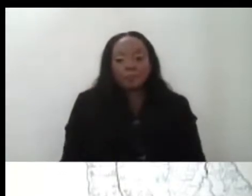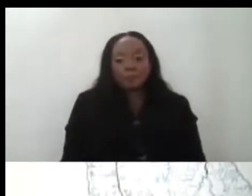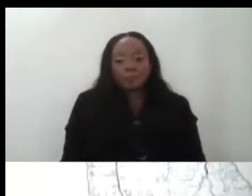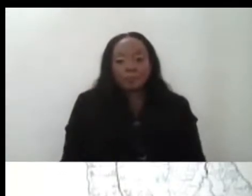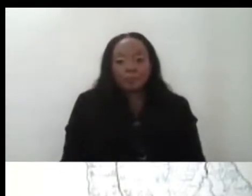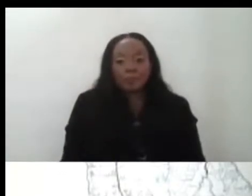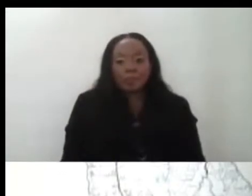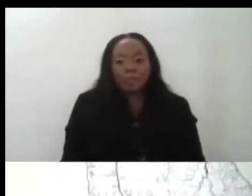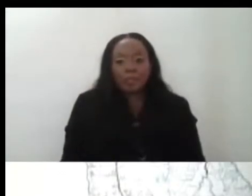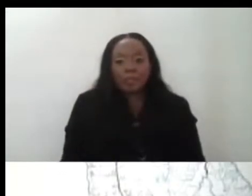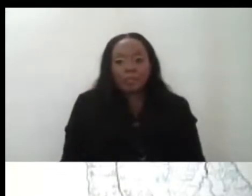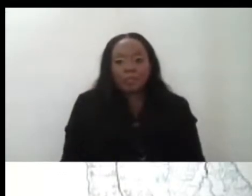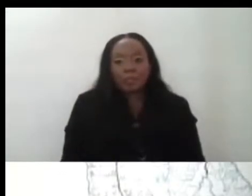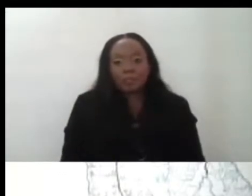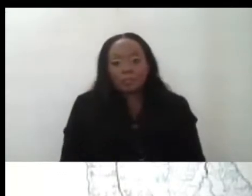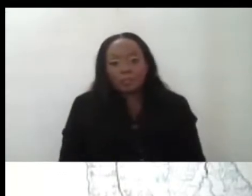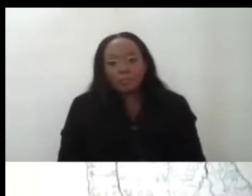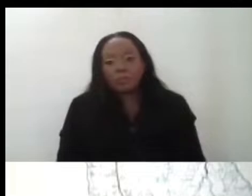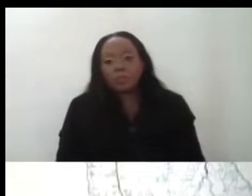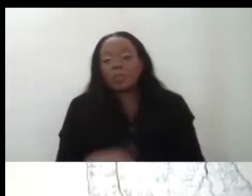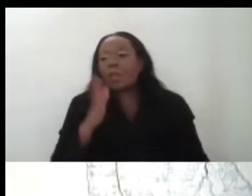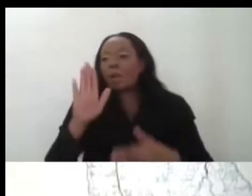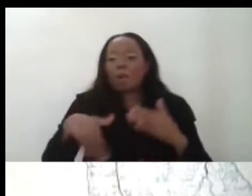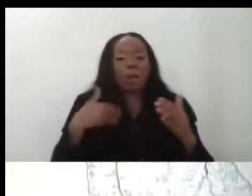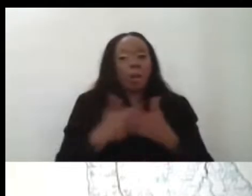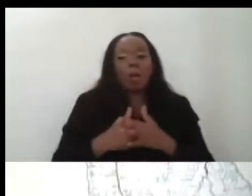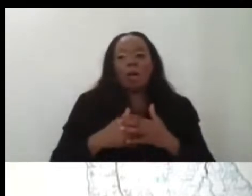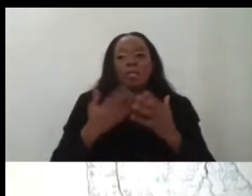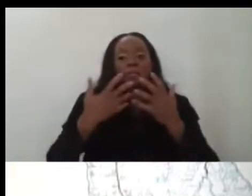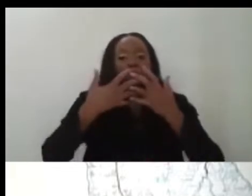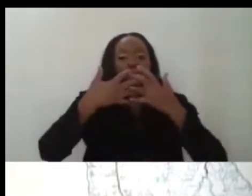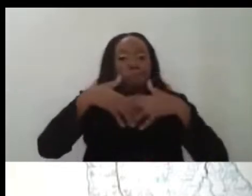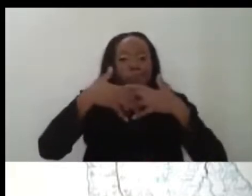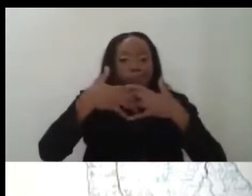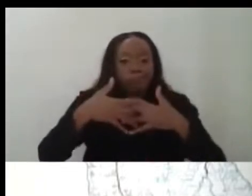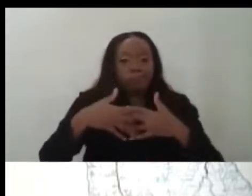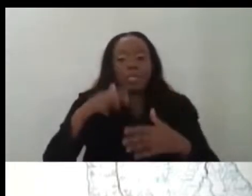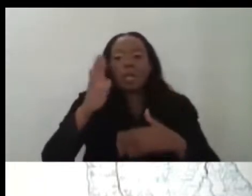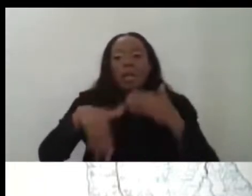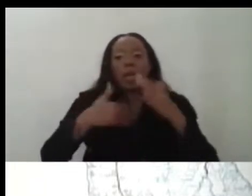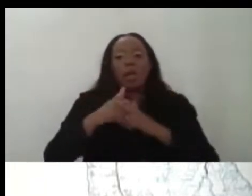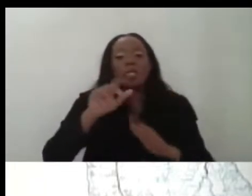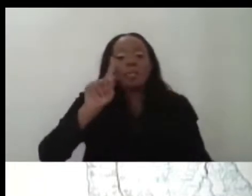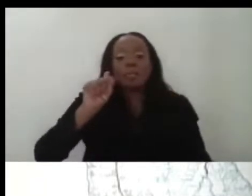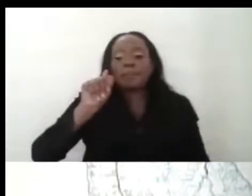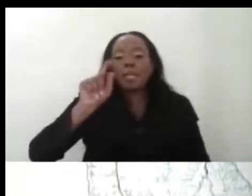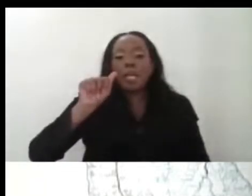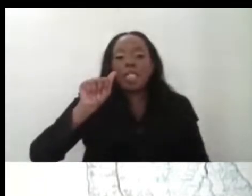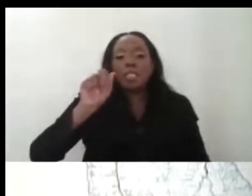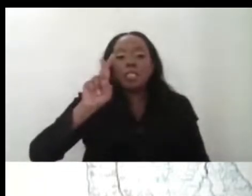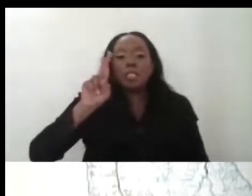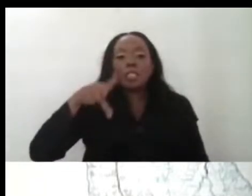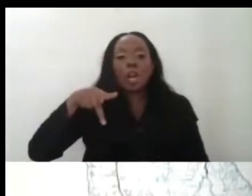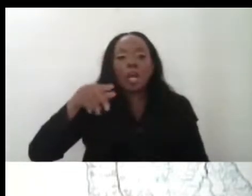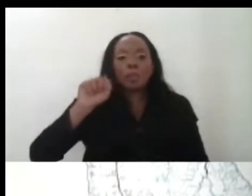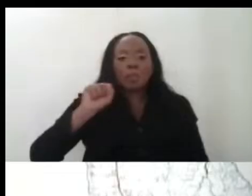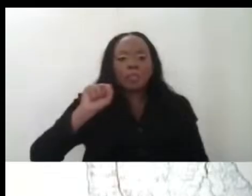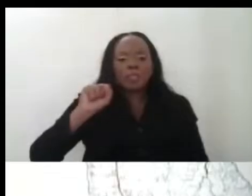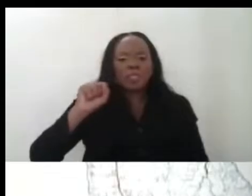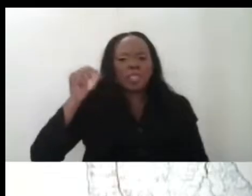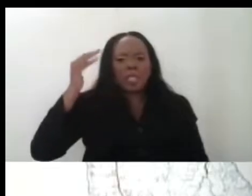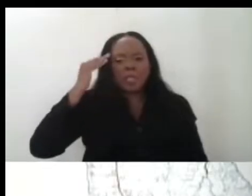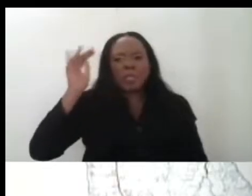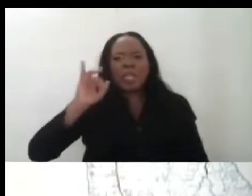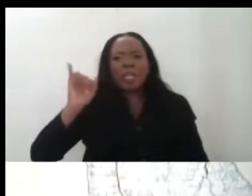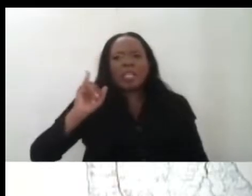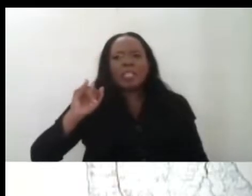all of the generators, tarps, all the bulky items that's hard to store. You can have those in a central location. The hub is designed to withstand,